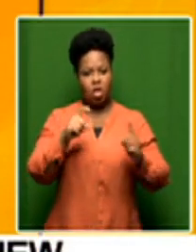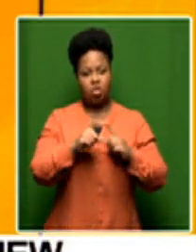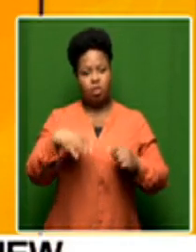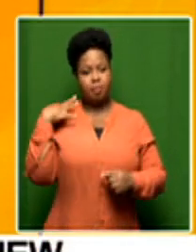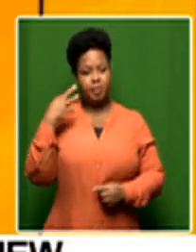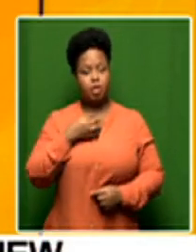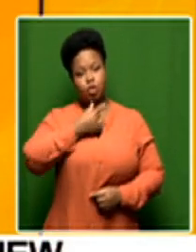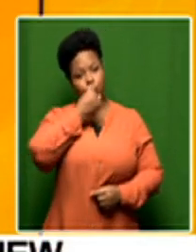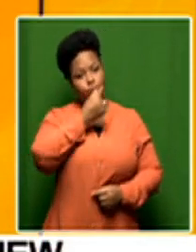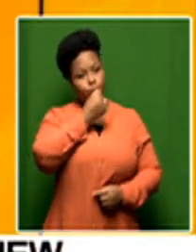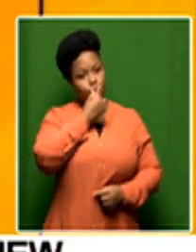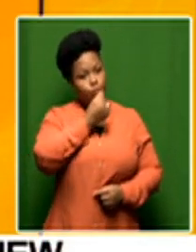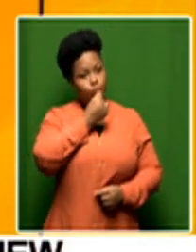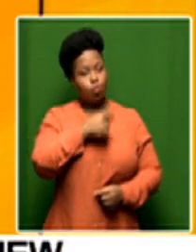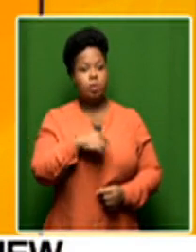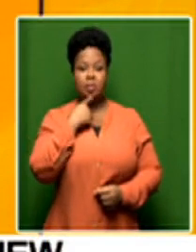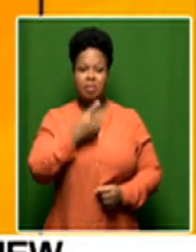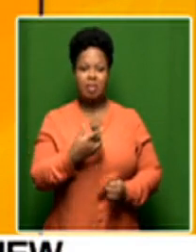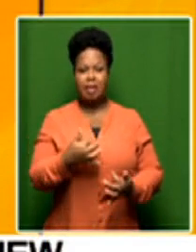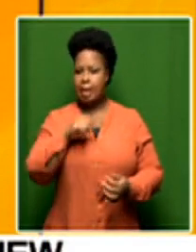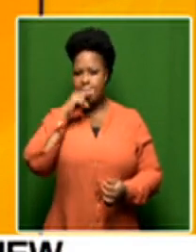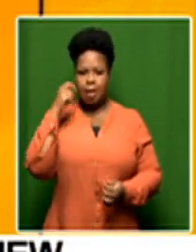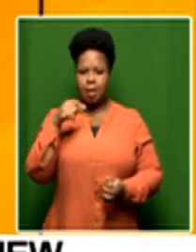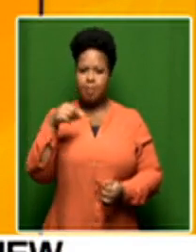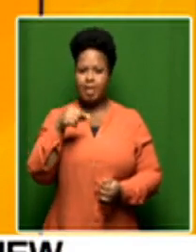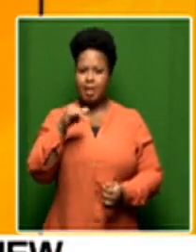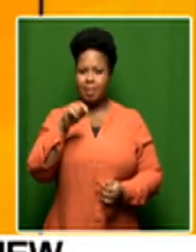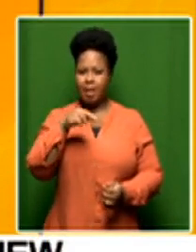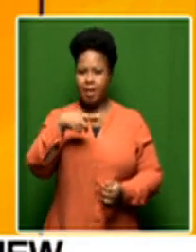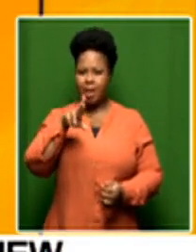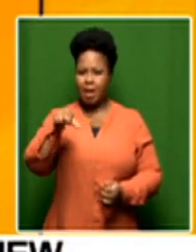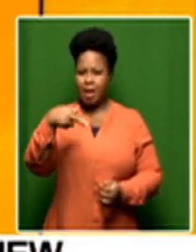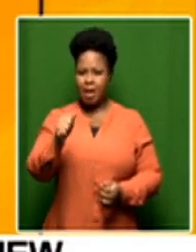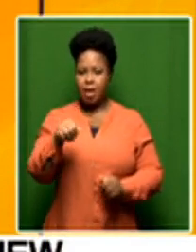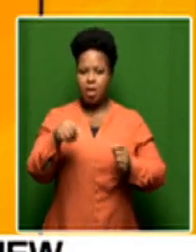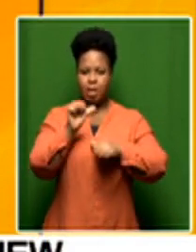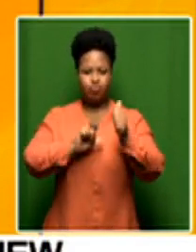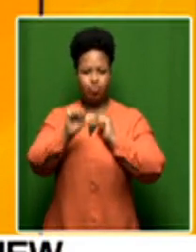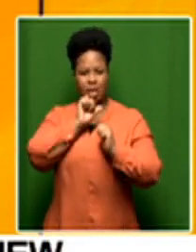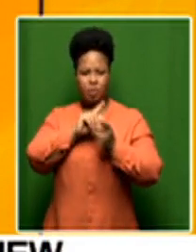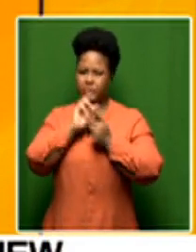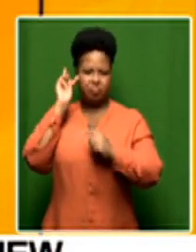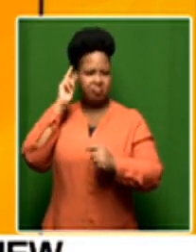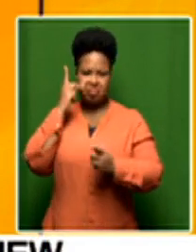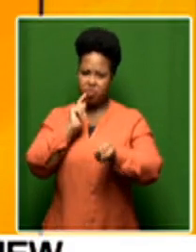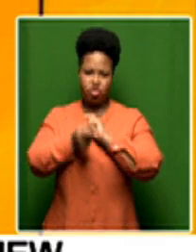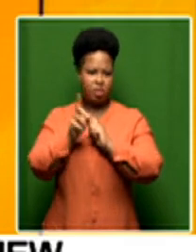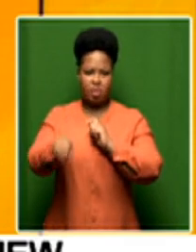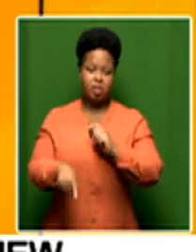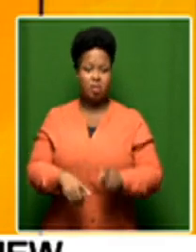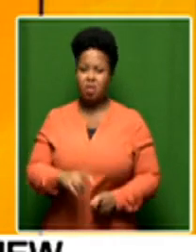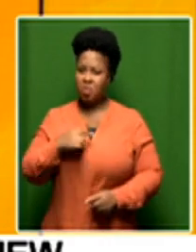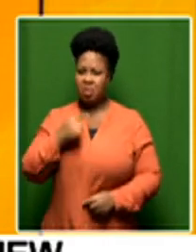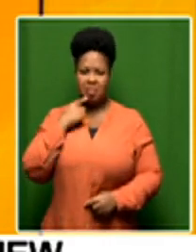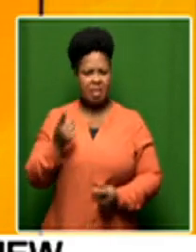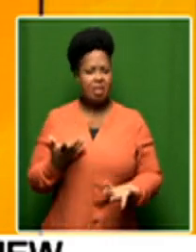Nathi, calling for the reversal of the new name Gqeberha given to Port Elizabeth. Bhanga says while he's not